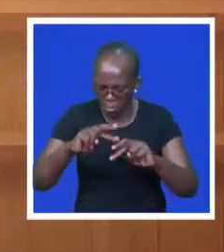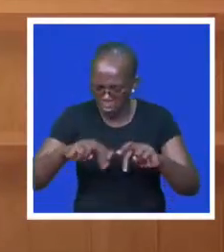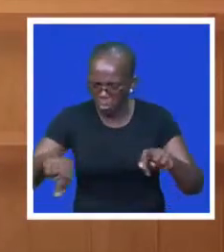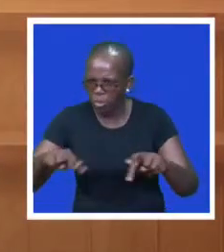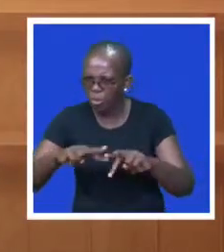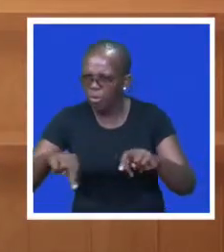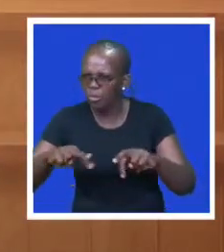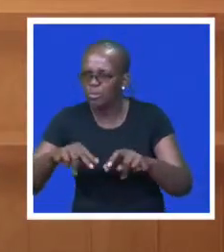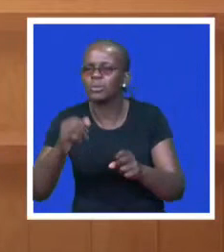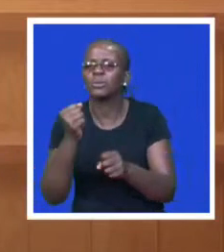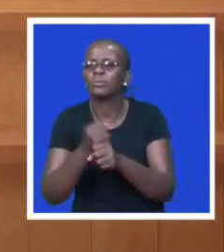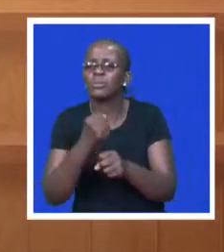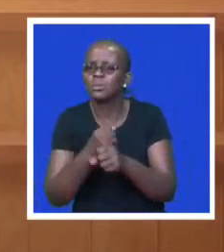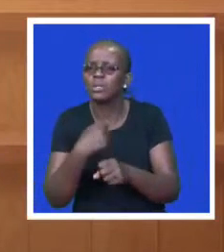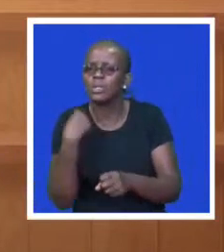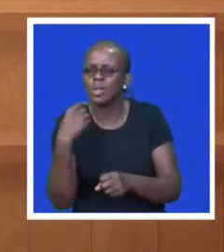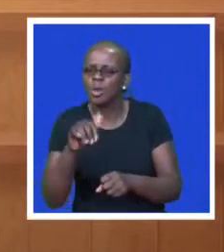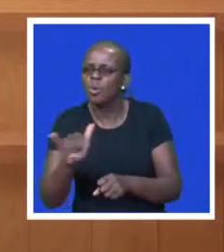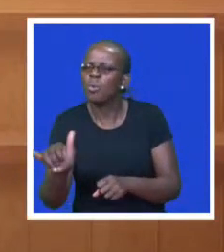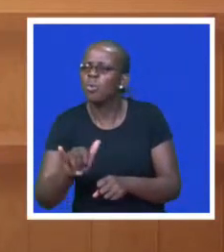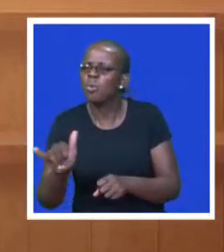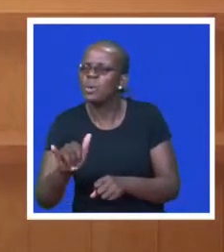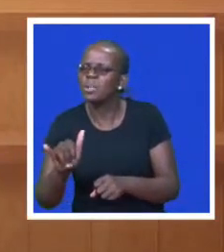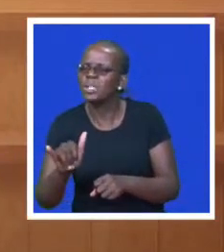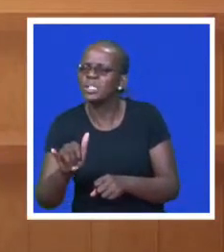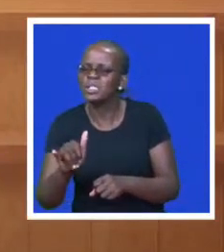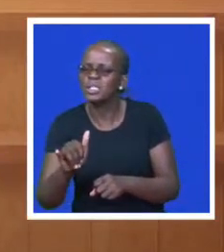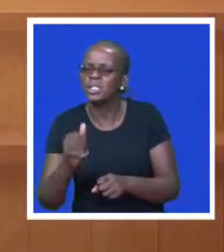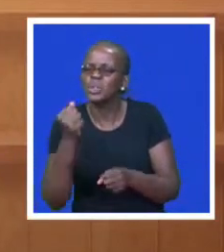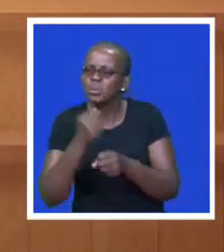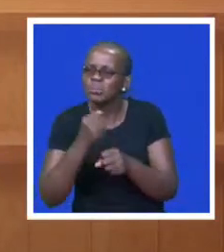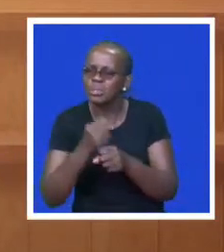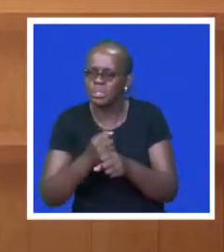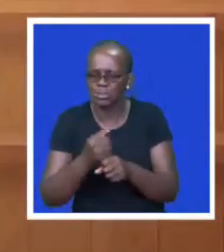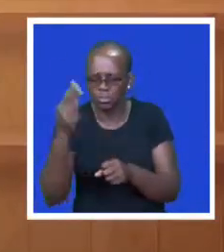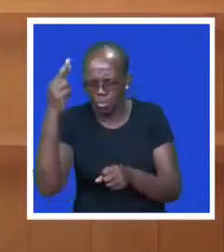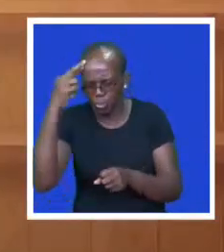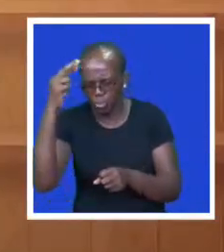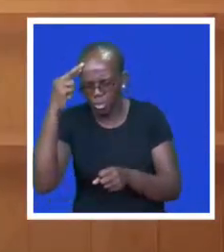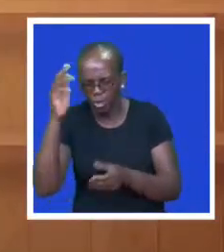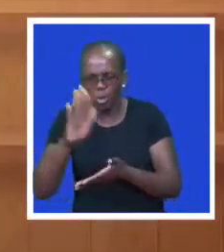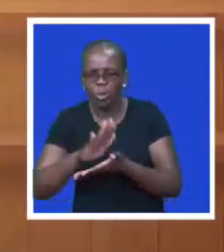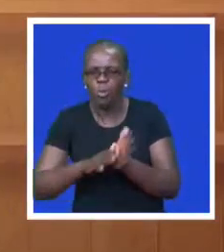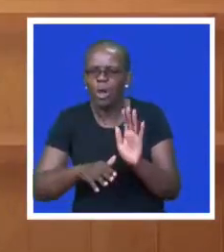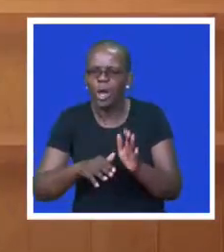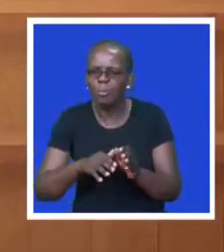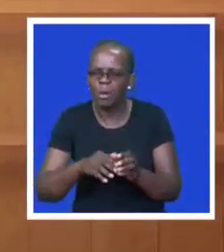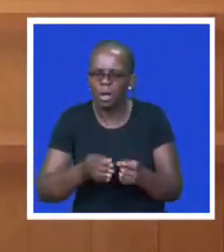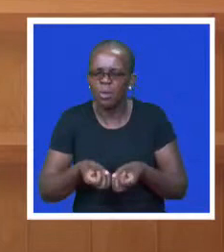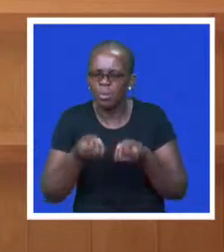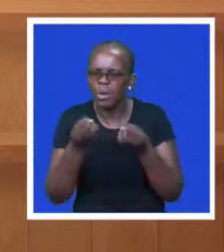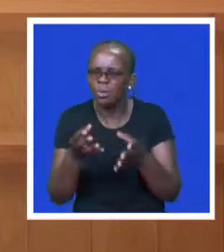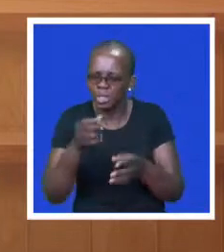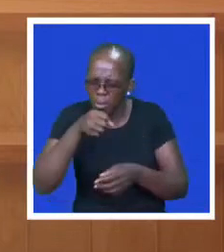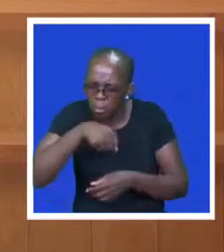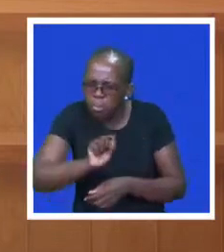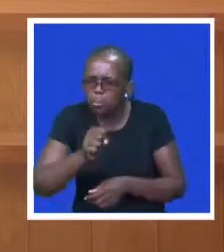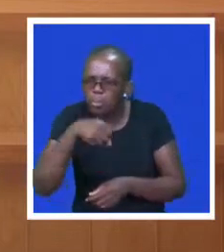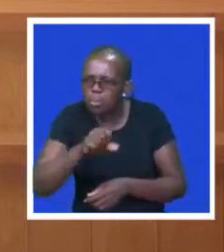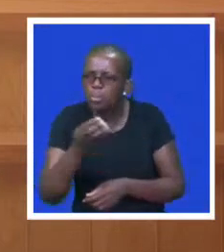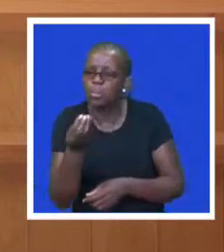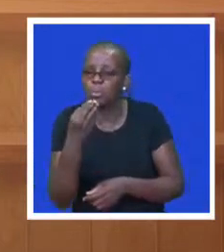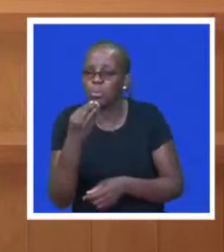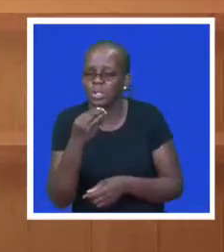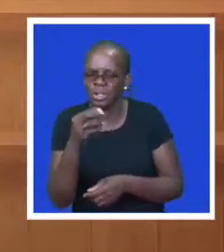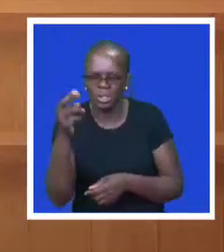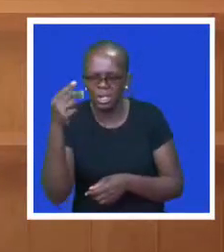that you'd remember him finding? Feeding the swines, dear Lena. So that is what happened, dear Lena. So you find that, as